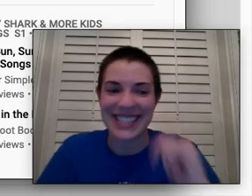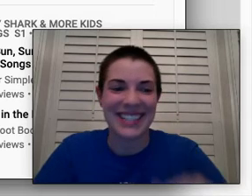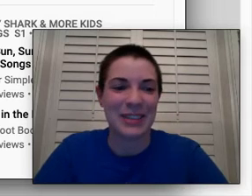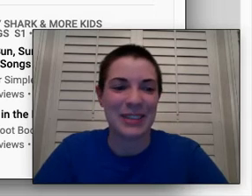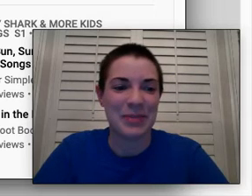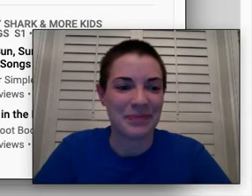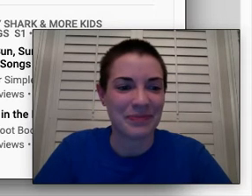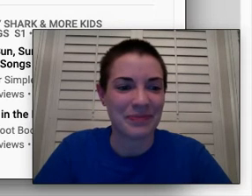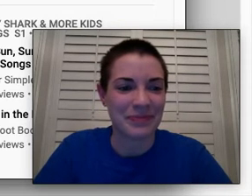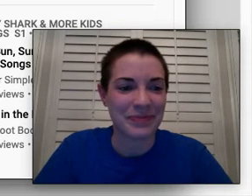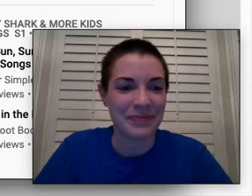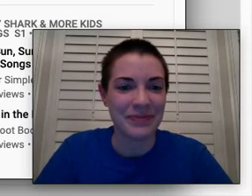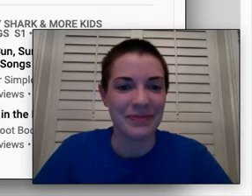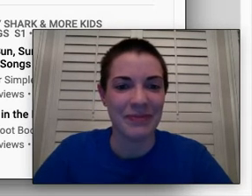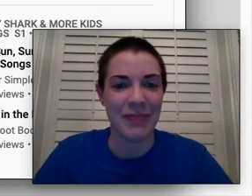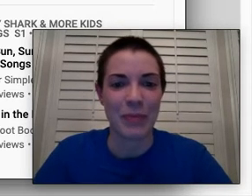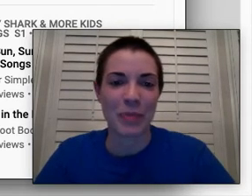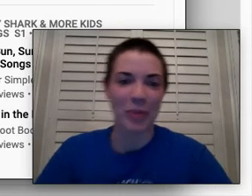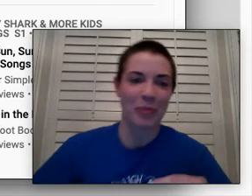guess.